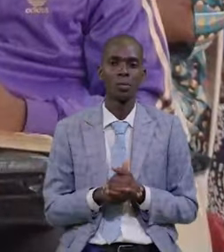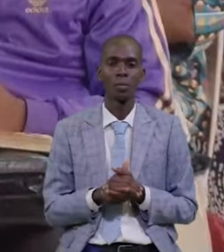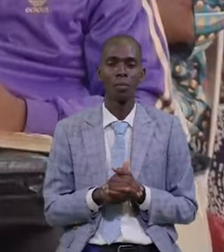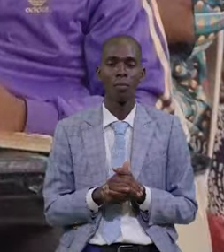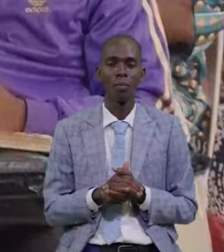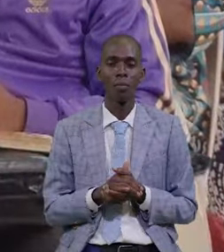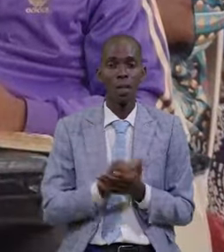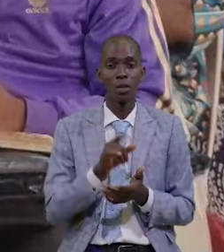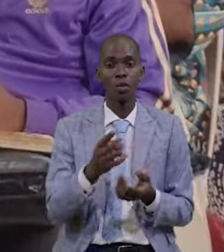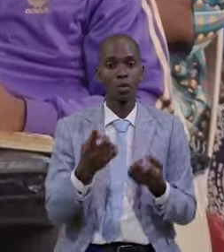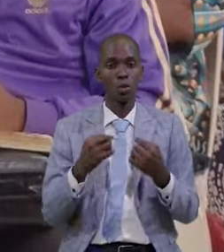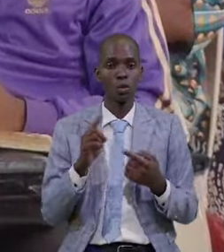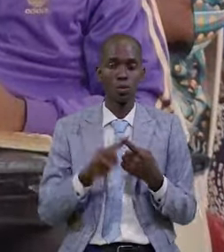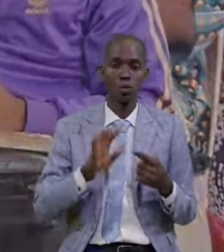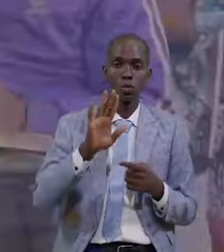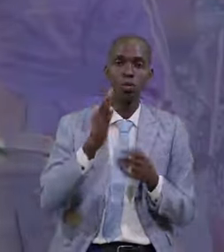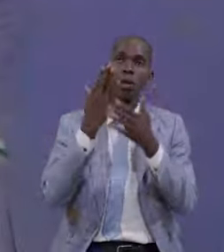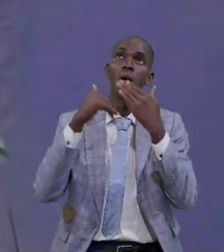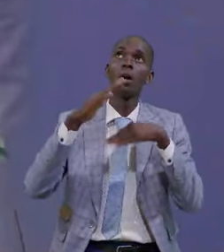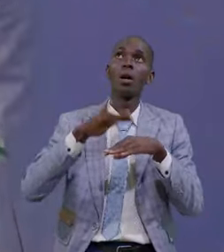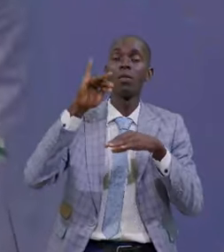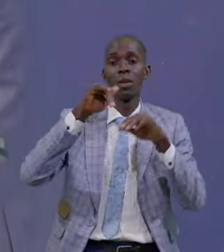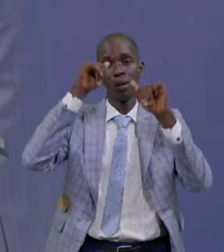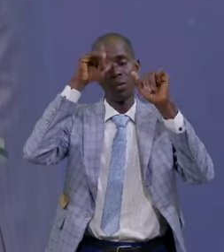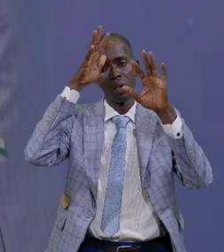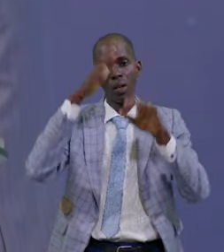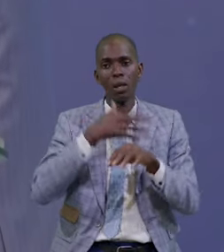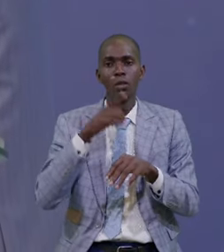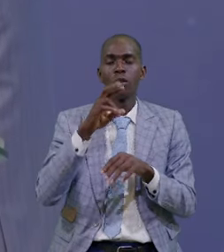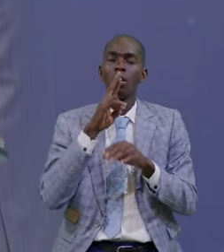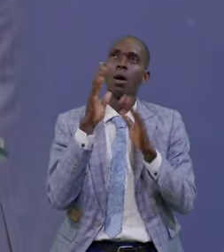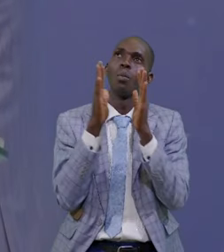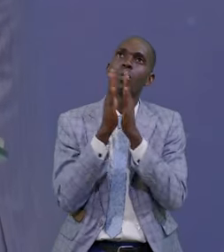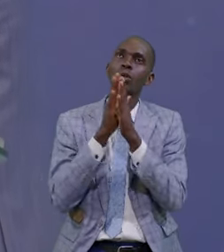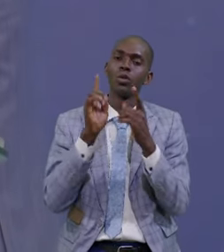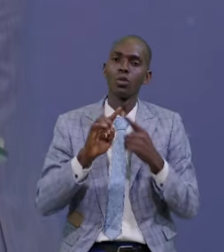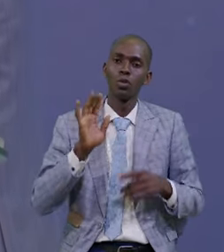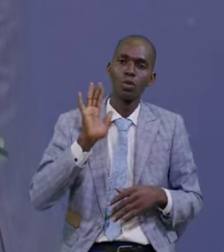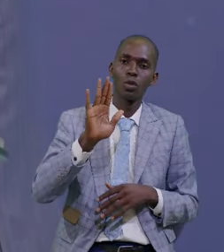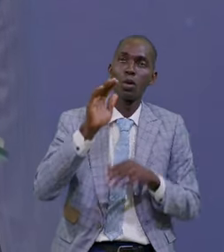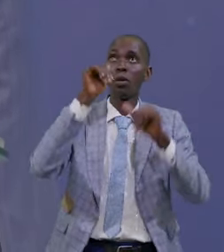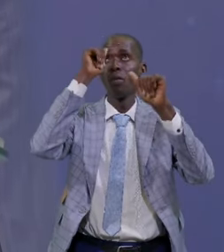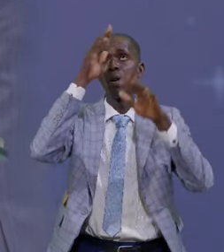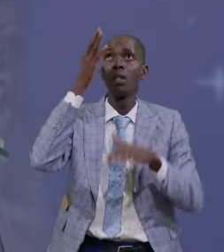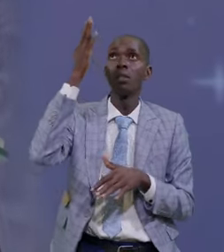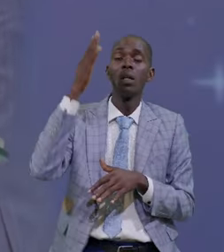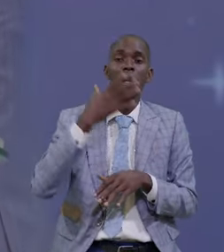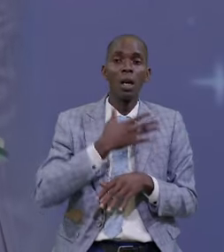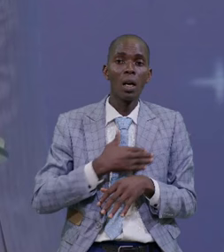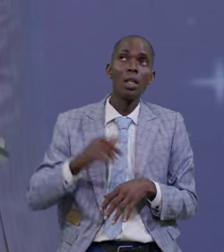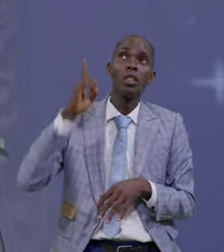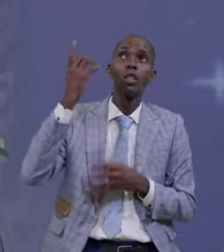to the Heavenly Father, and you are talking to the Heavenly Father, and he wants to give you the